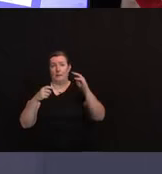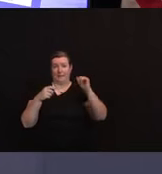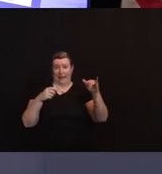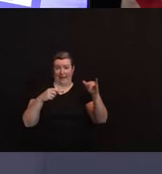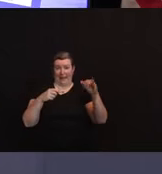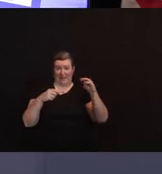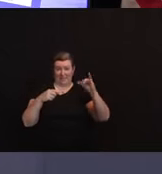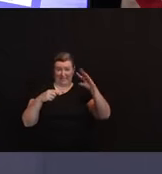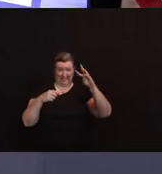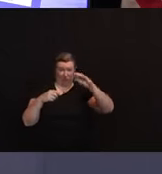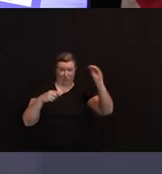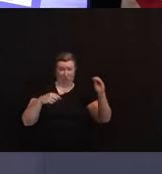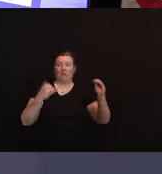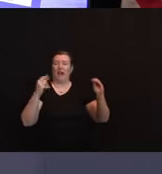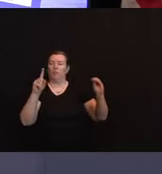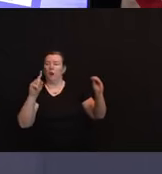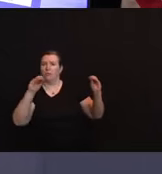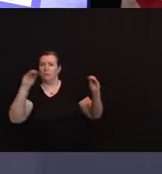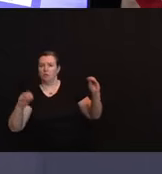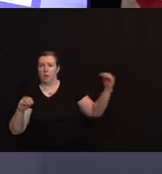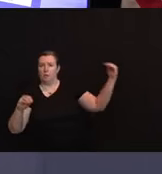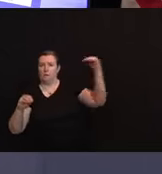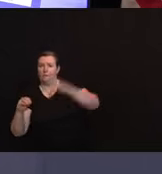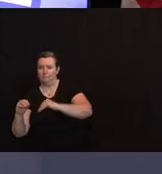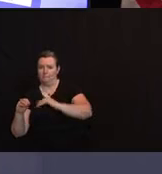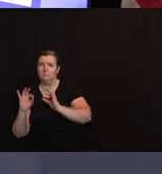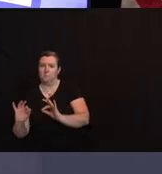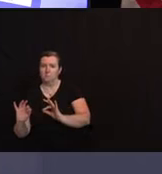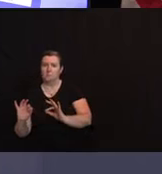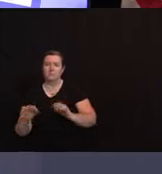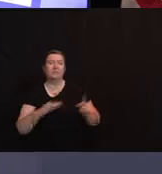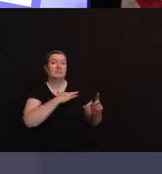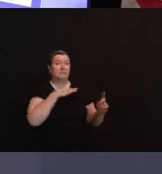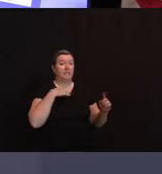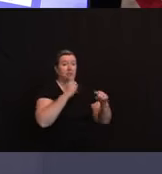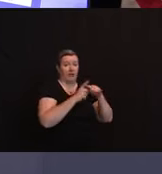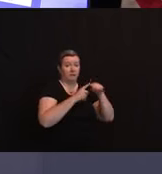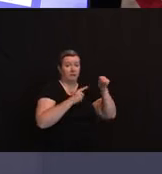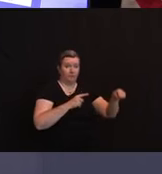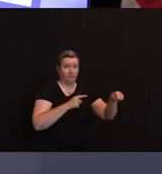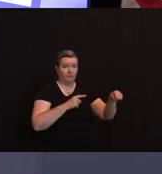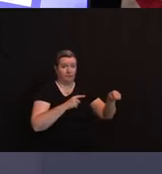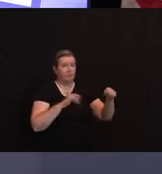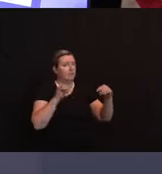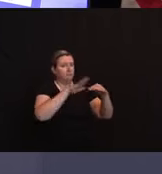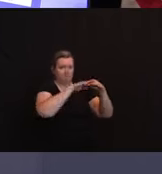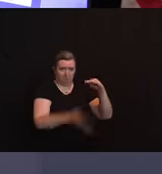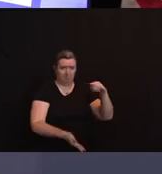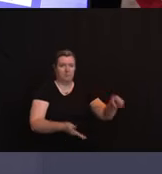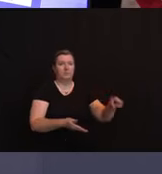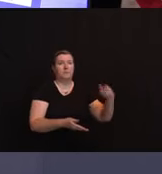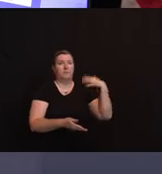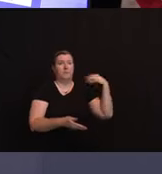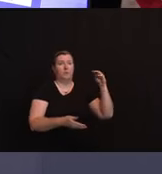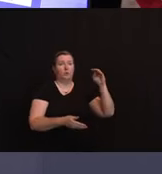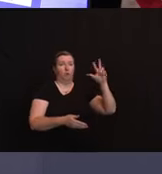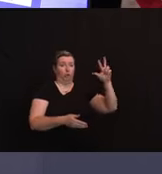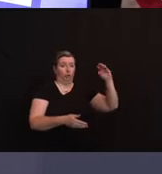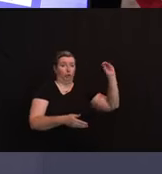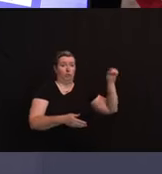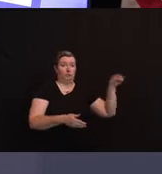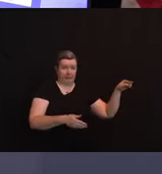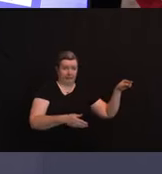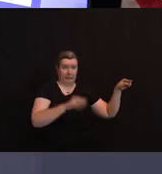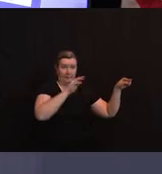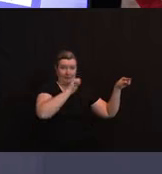month. The positivity rate for staff has also fallen from 3% in May to less